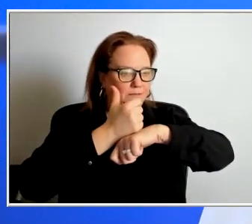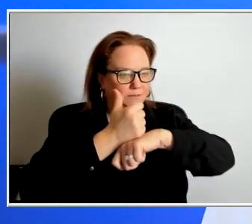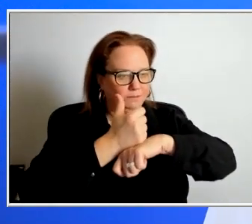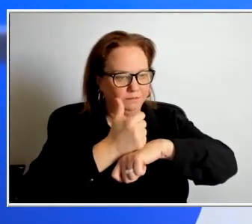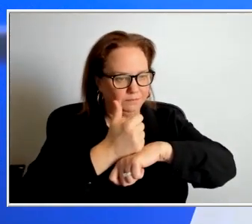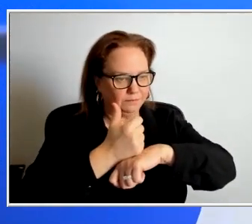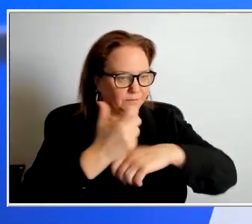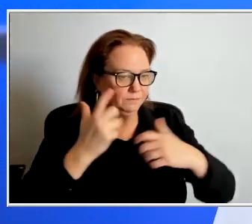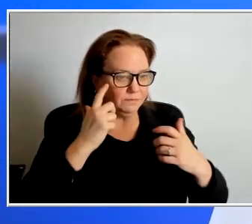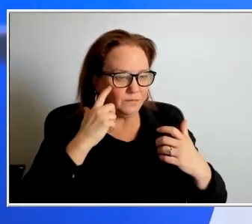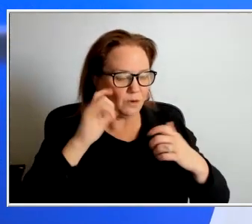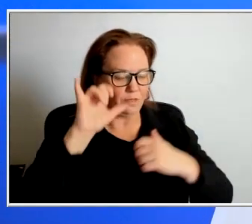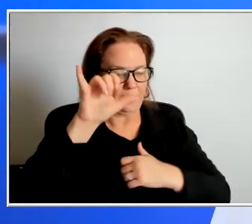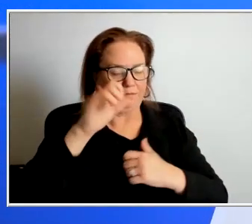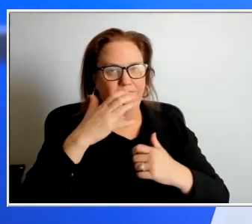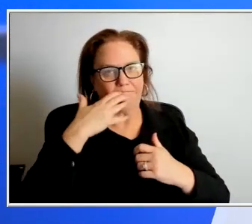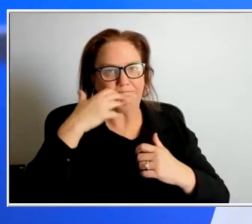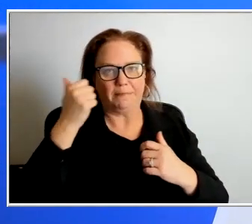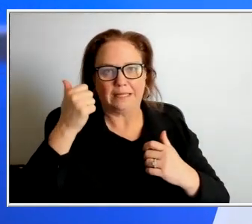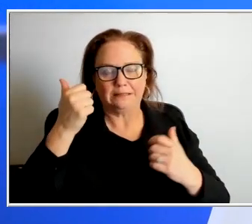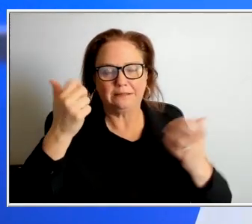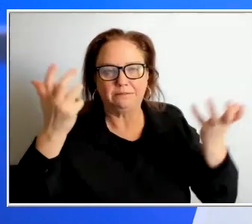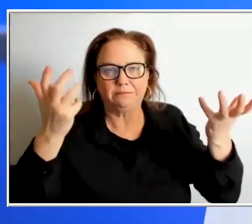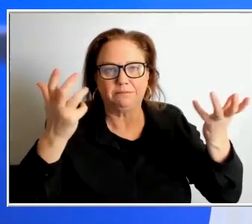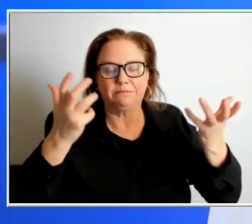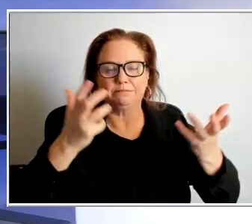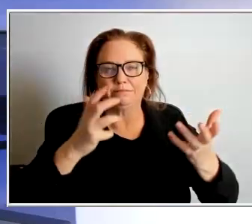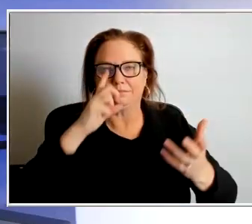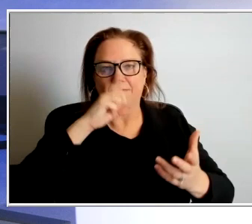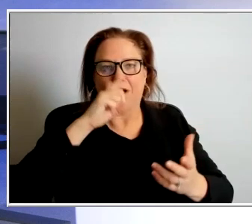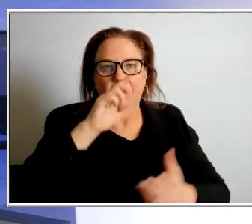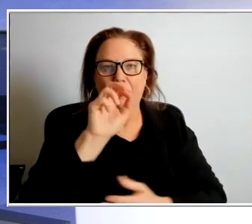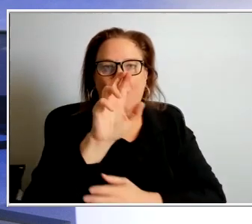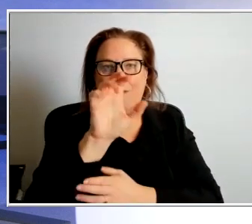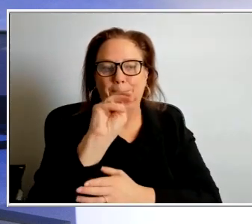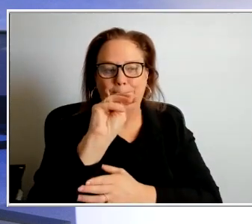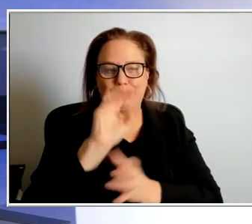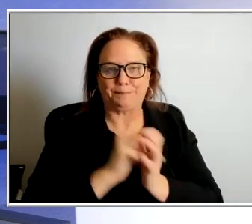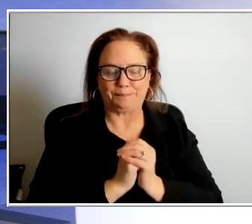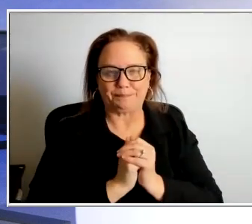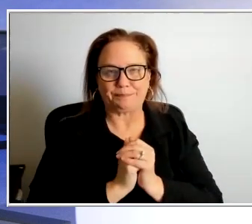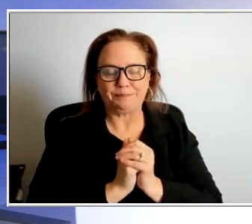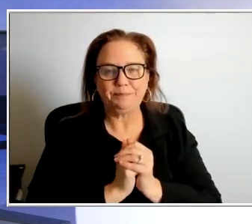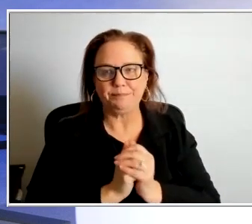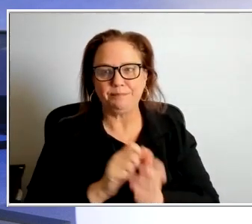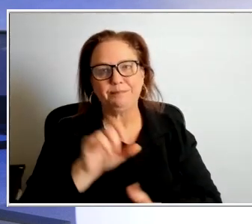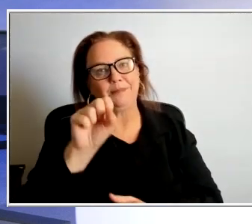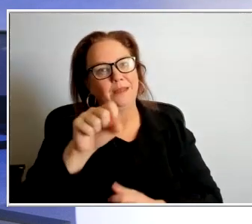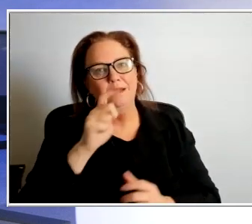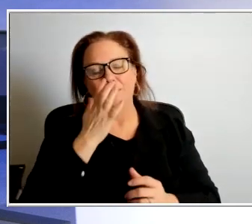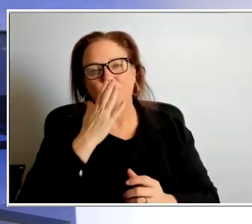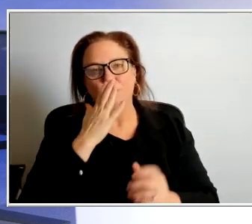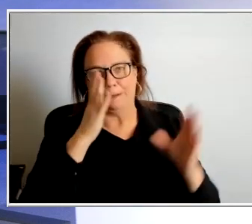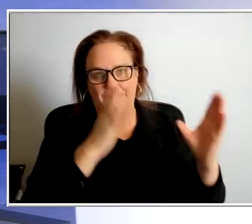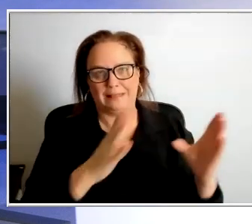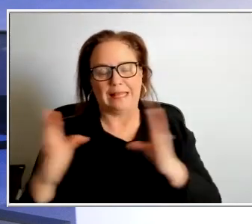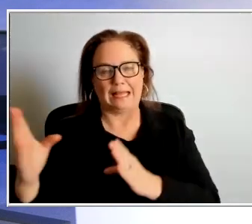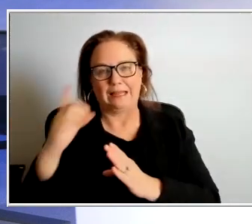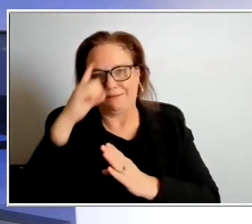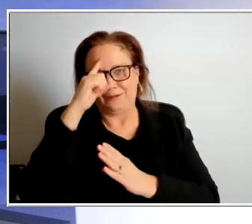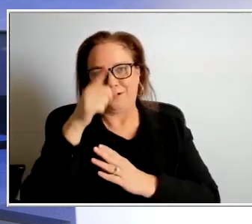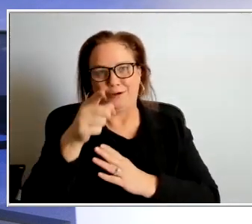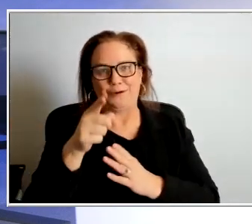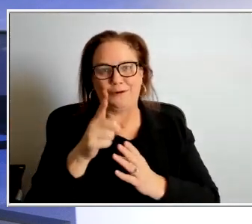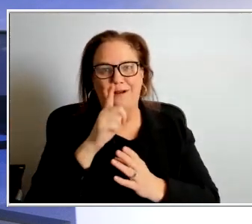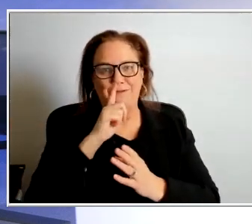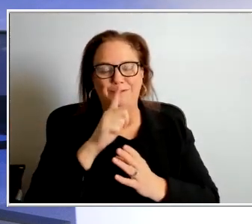the Cadillac of a prosthetic arm. Well, I was telling you, this is really good planning on your part. I was just kind of breaking it